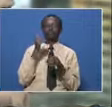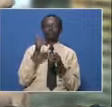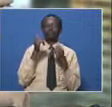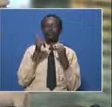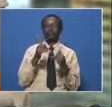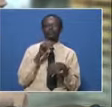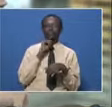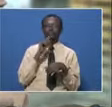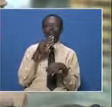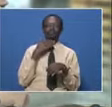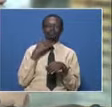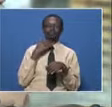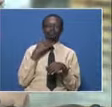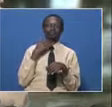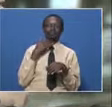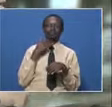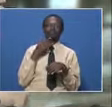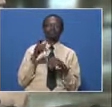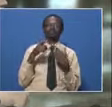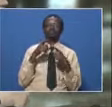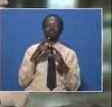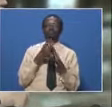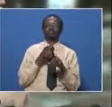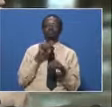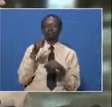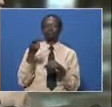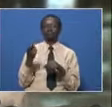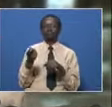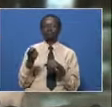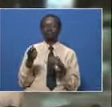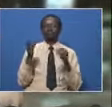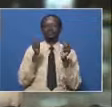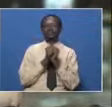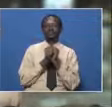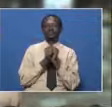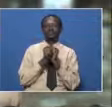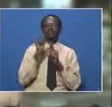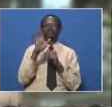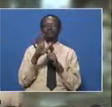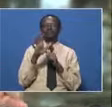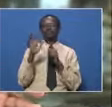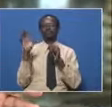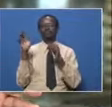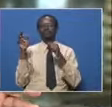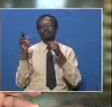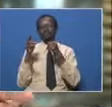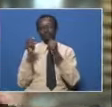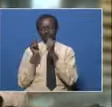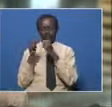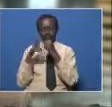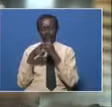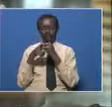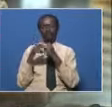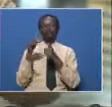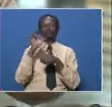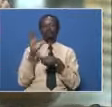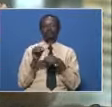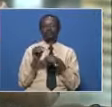him. Everybody else from all those minorities. The one who had 5%, 10%, 17%, and the one who had 17% won. So